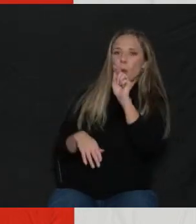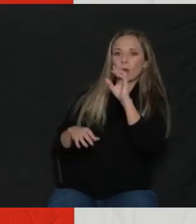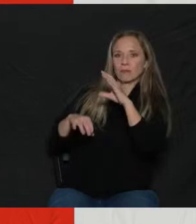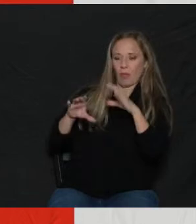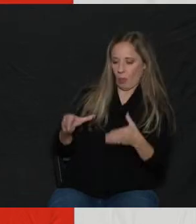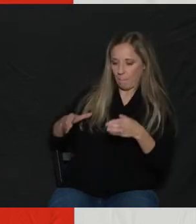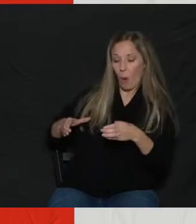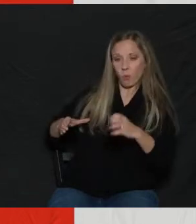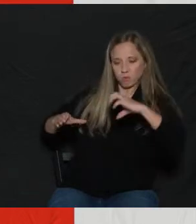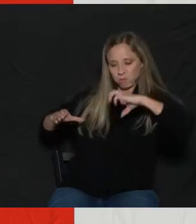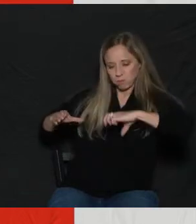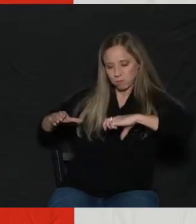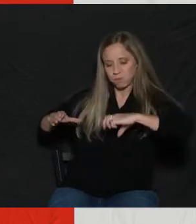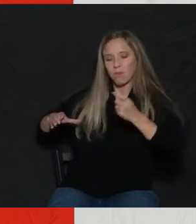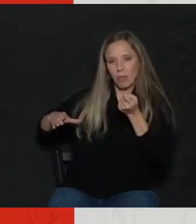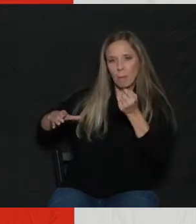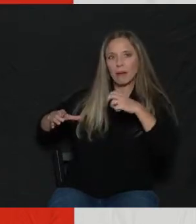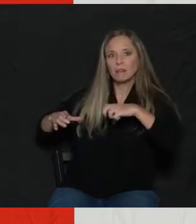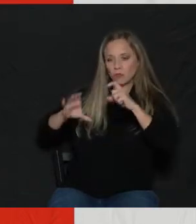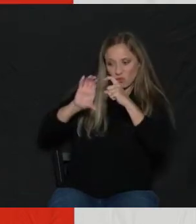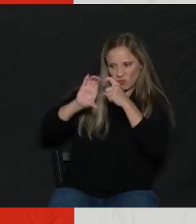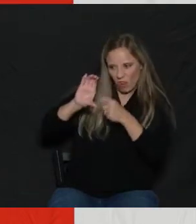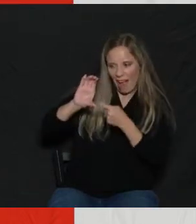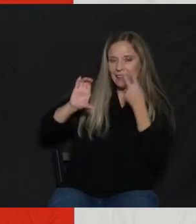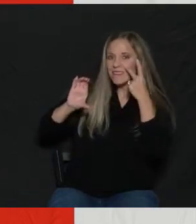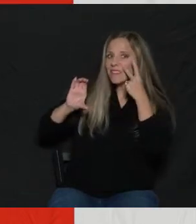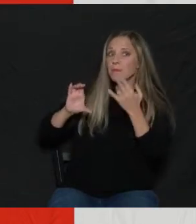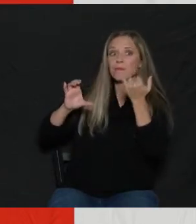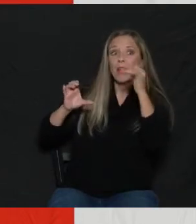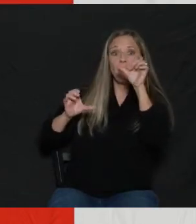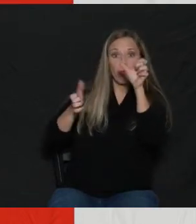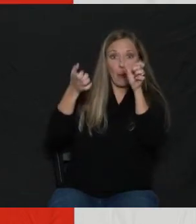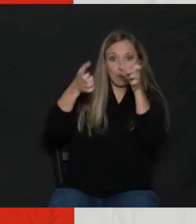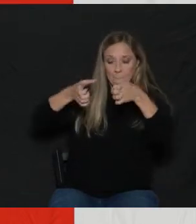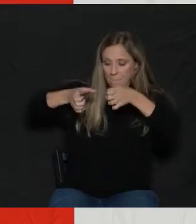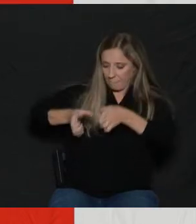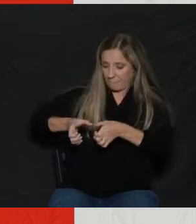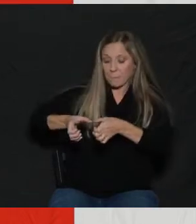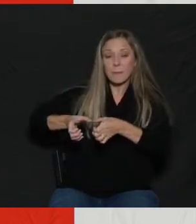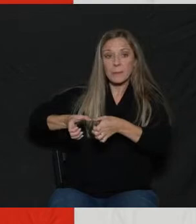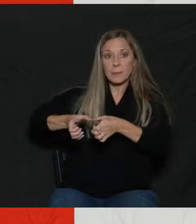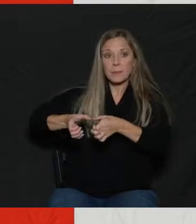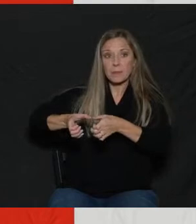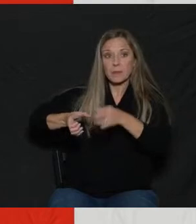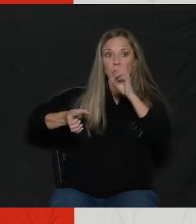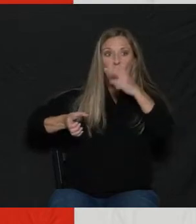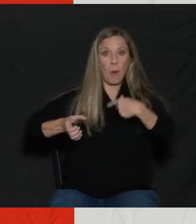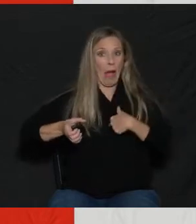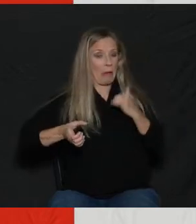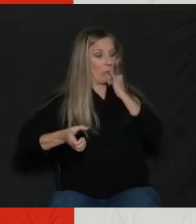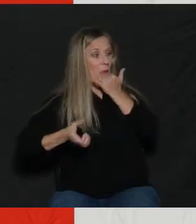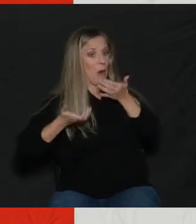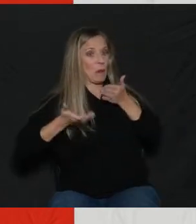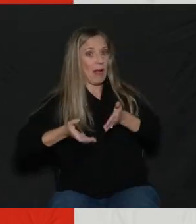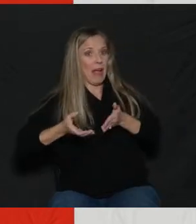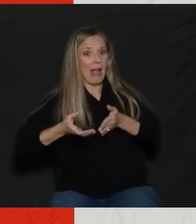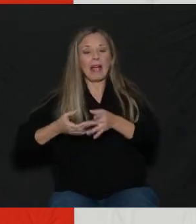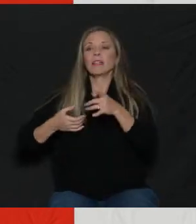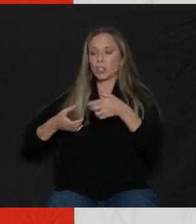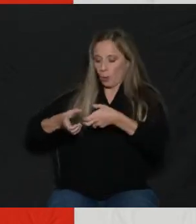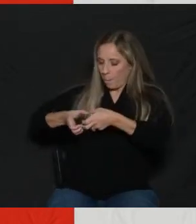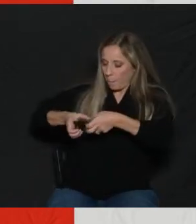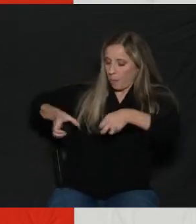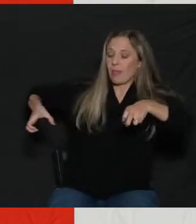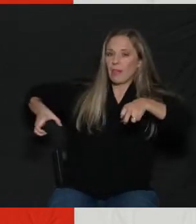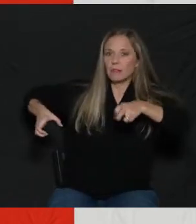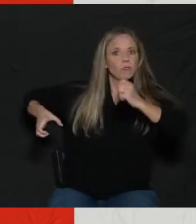until tap. you get a crack. Okay. Okay. All right. Put your thumbs on either side. Oh, I did it the wrong way. Pull it straight apart, and you don't get